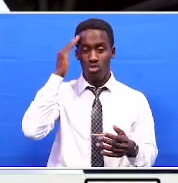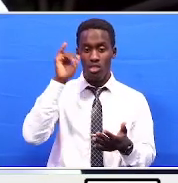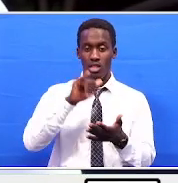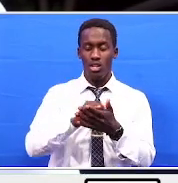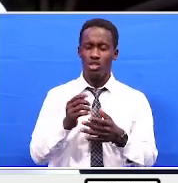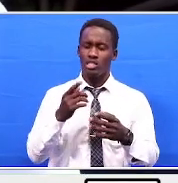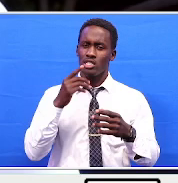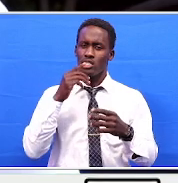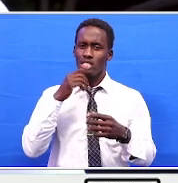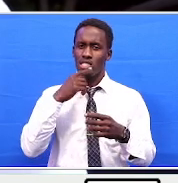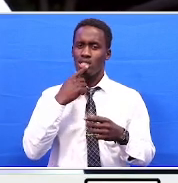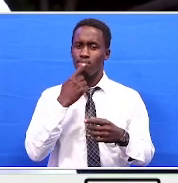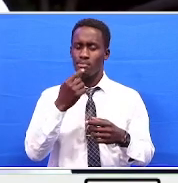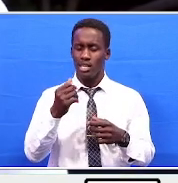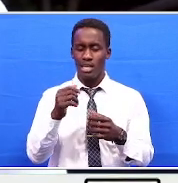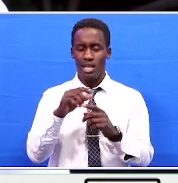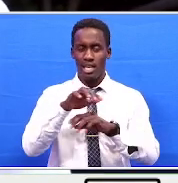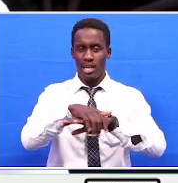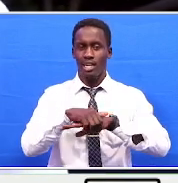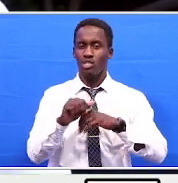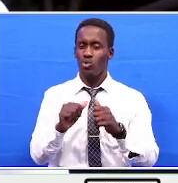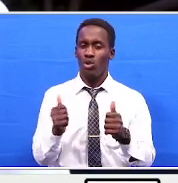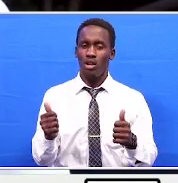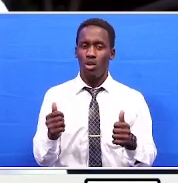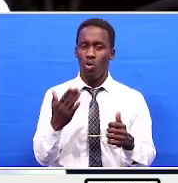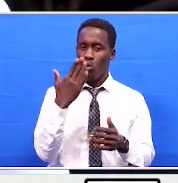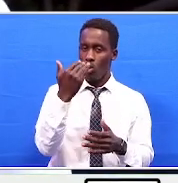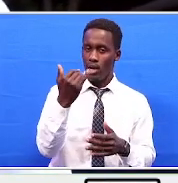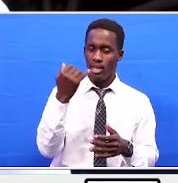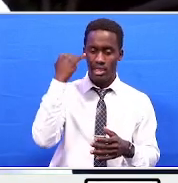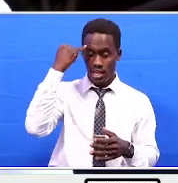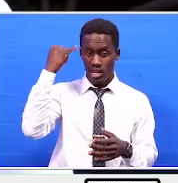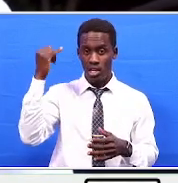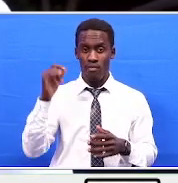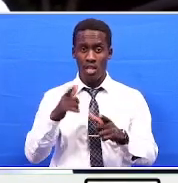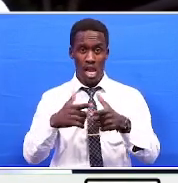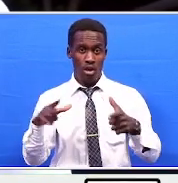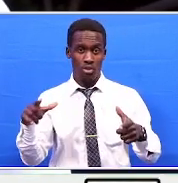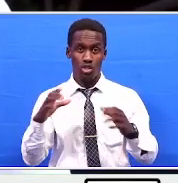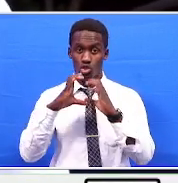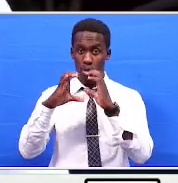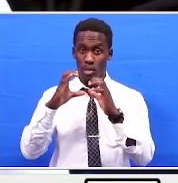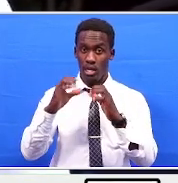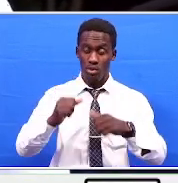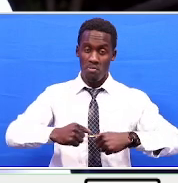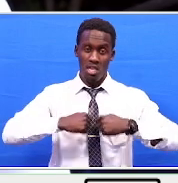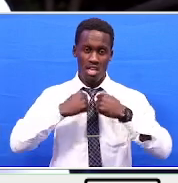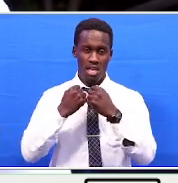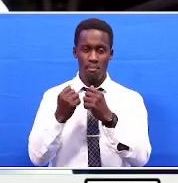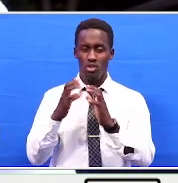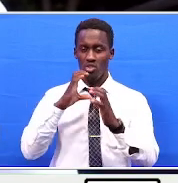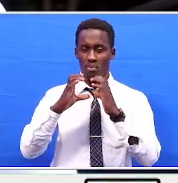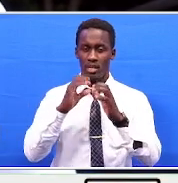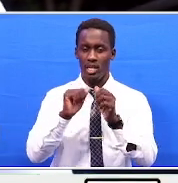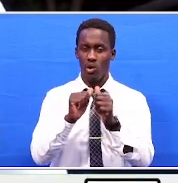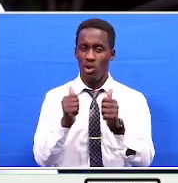very well, no accent, you know. So, because the idea of the language is to communicate, to be able to